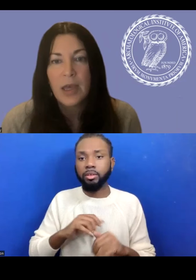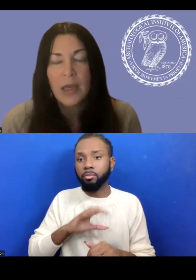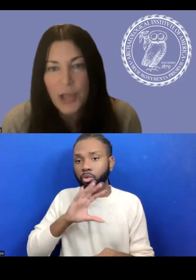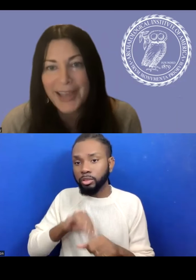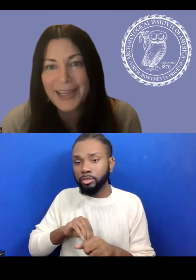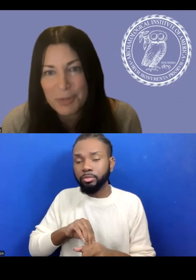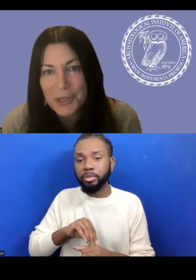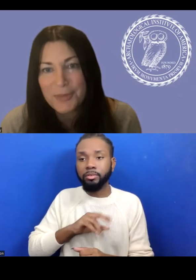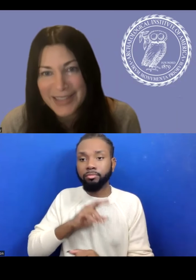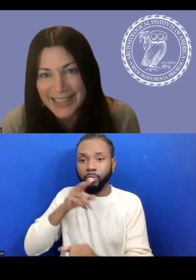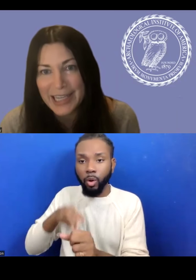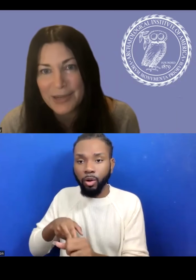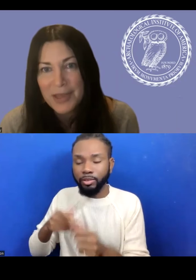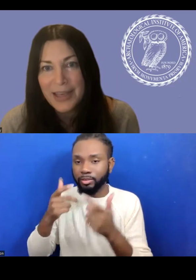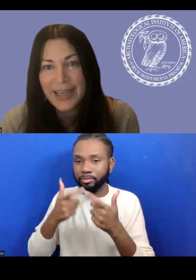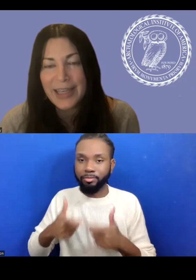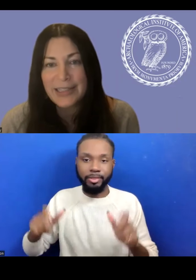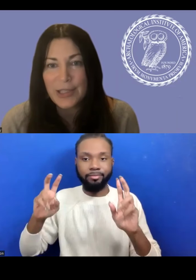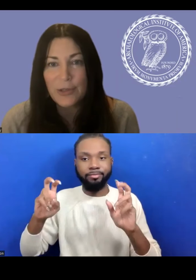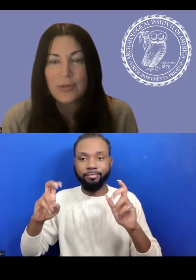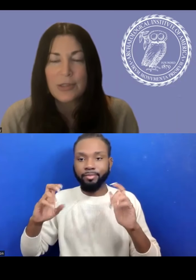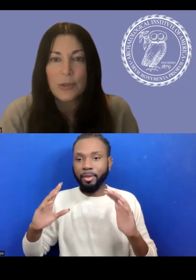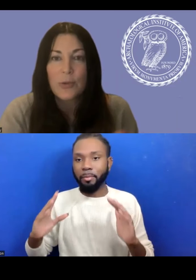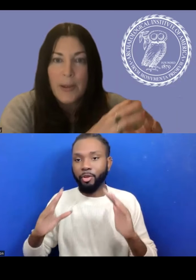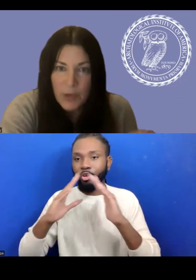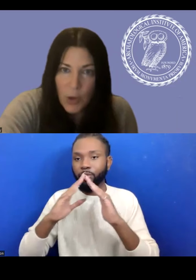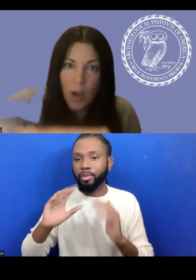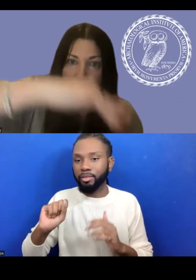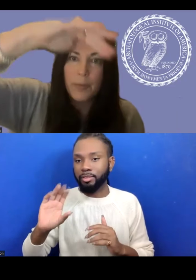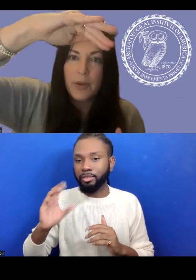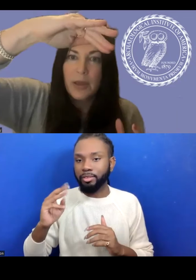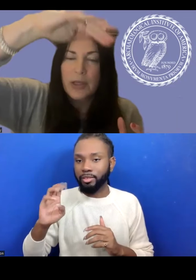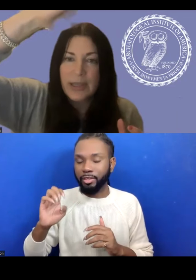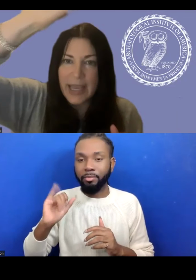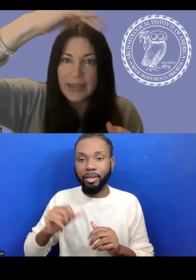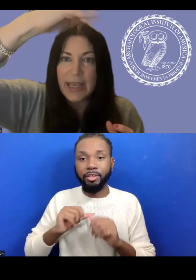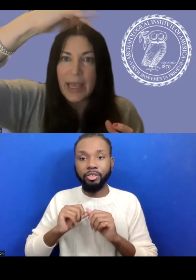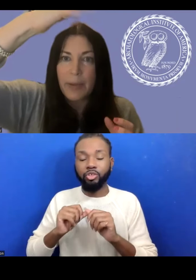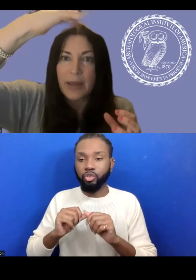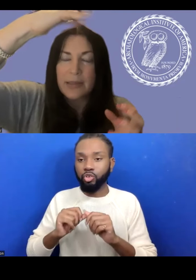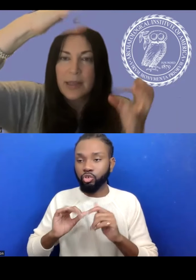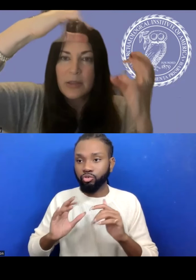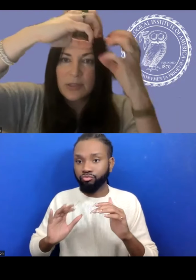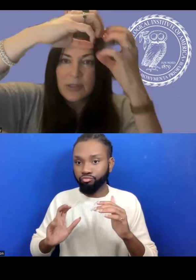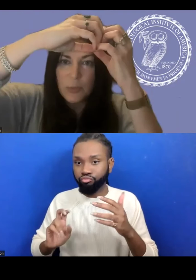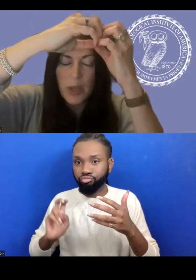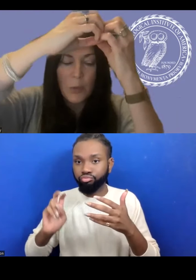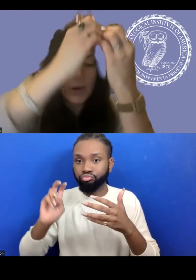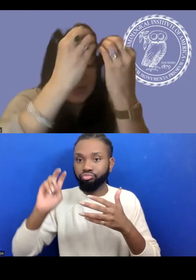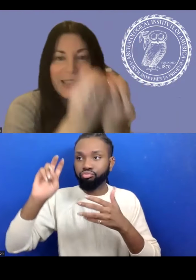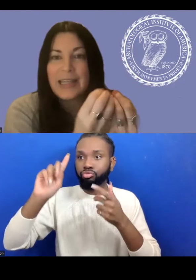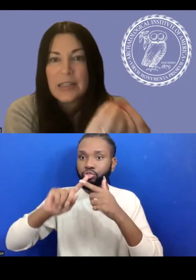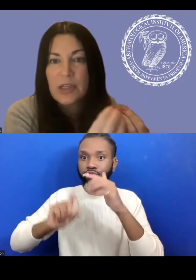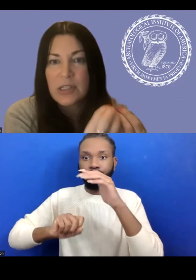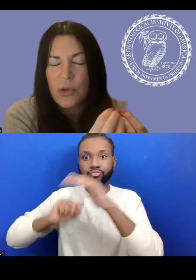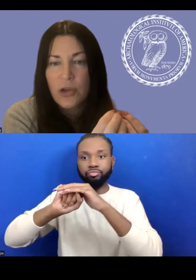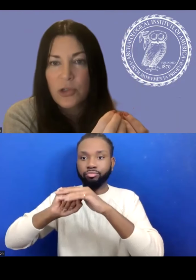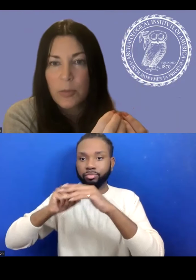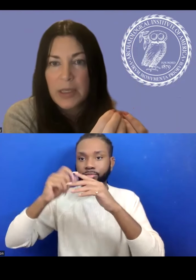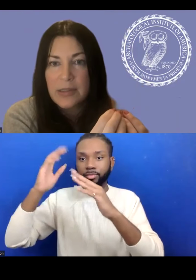of a giant pyramid scheme that continues to go up, hit the apex to such point where the seeds